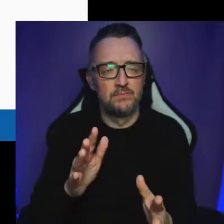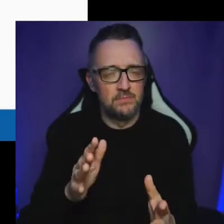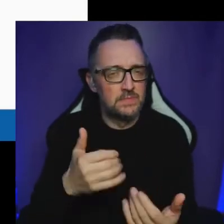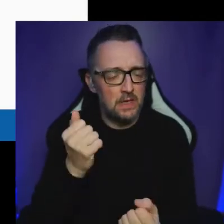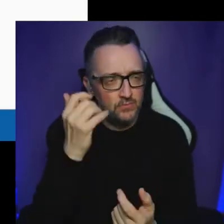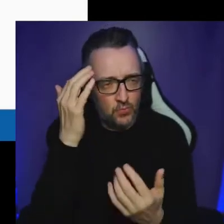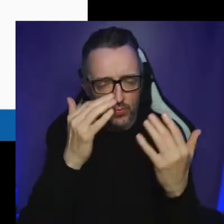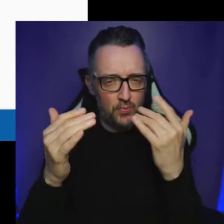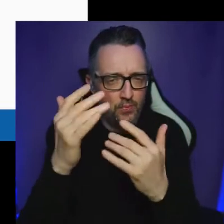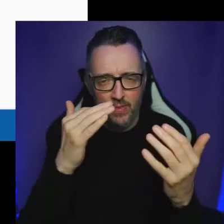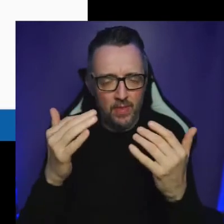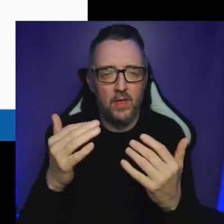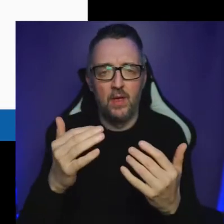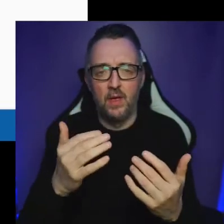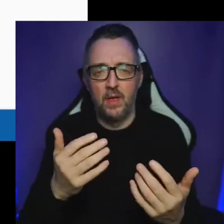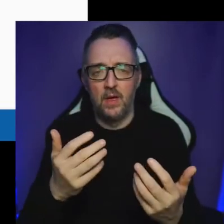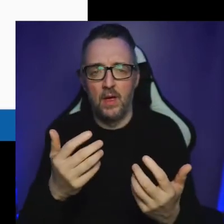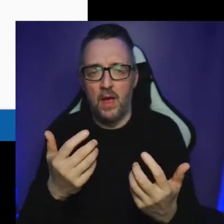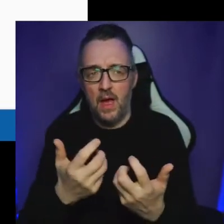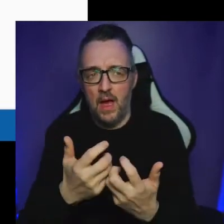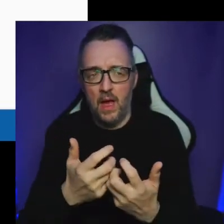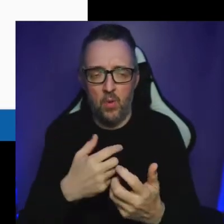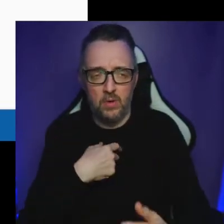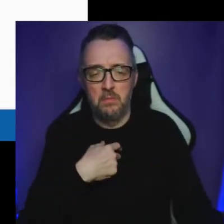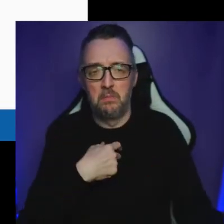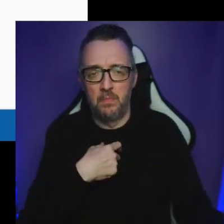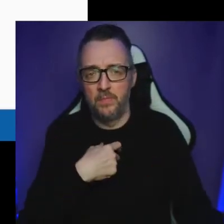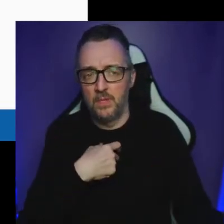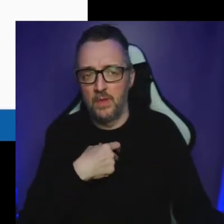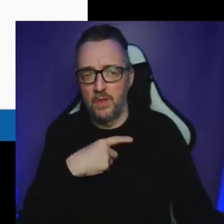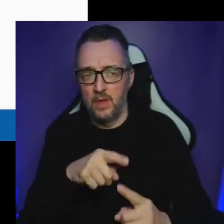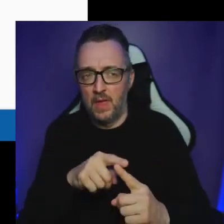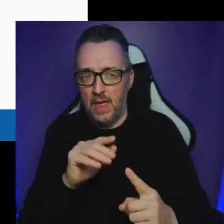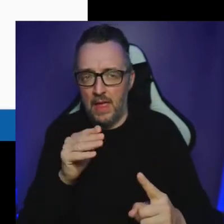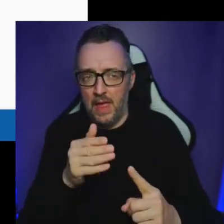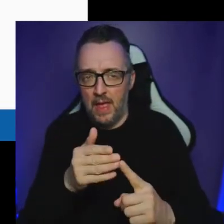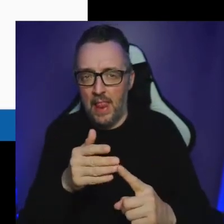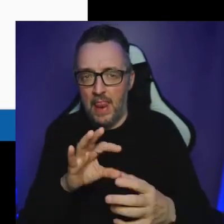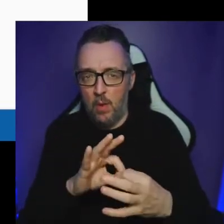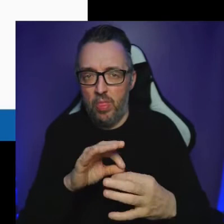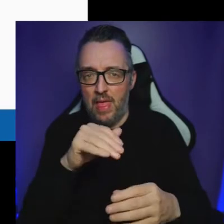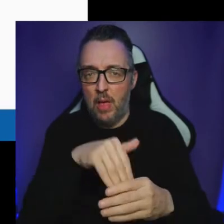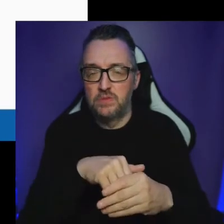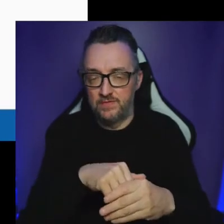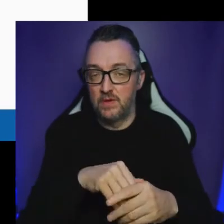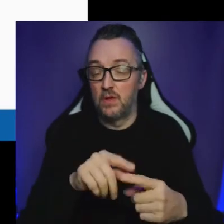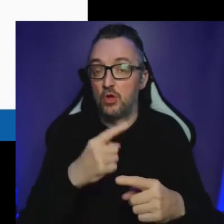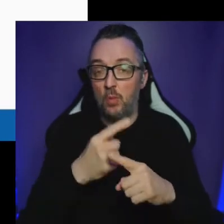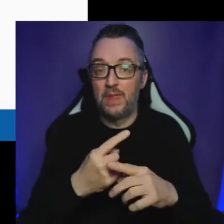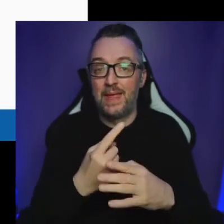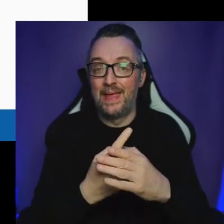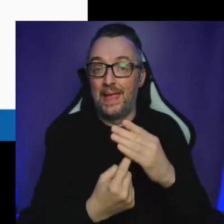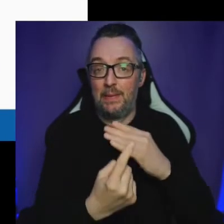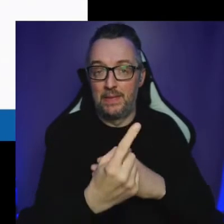started to think or approached it in an inclusive design way. One is the Independent Living